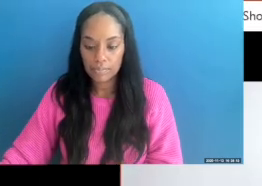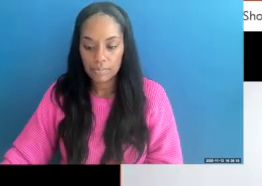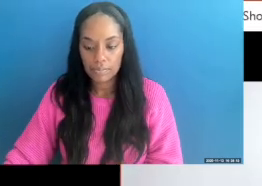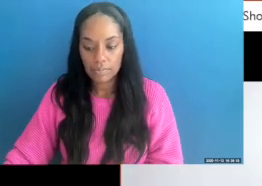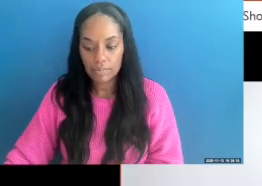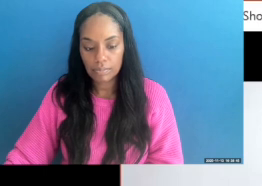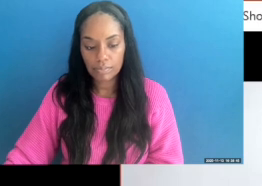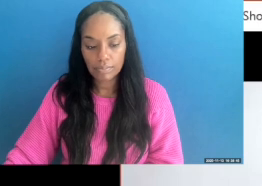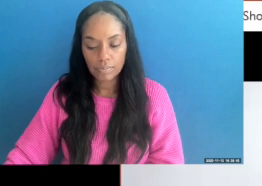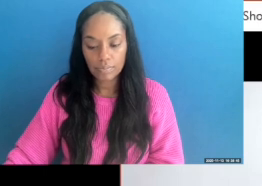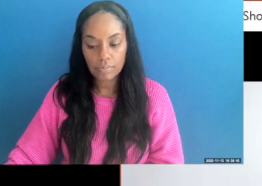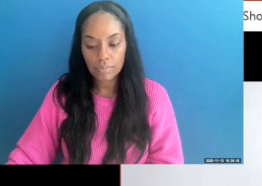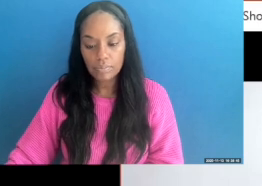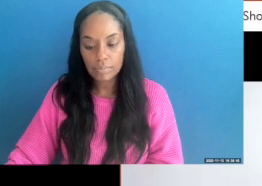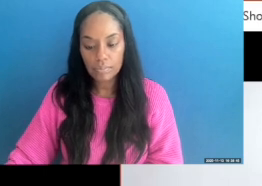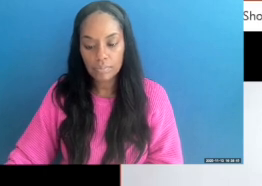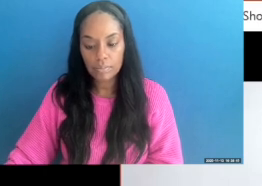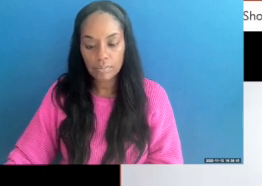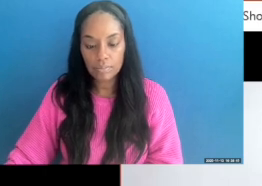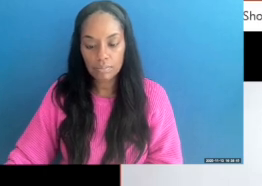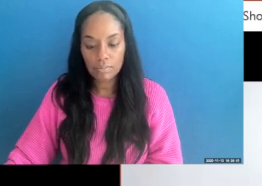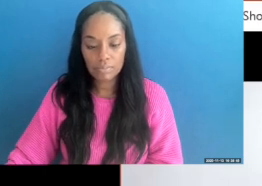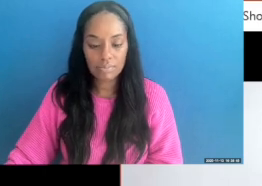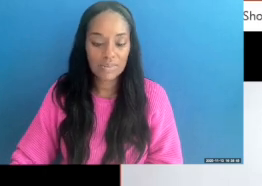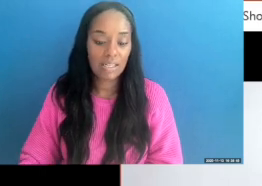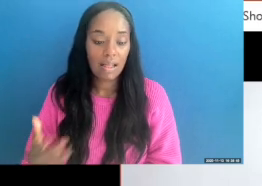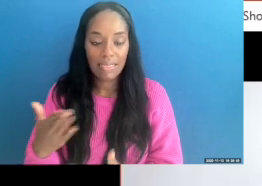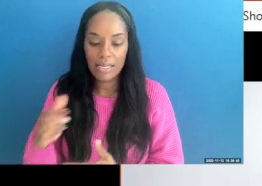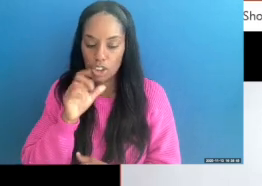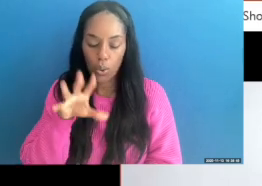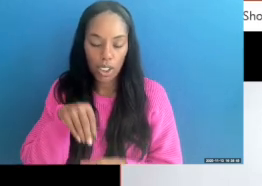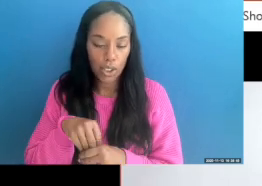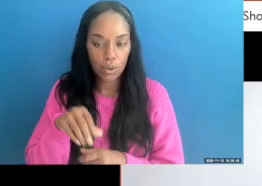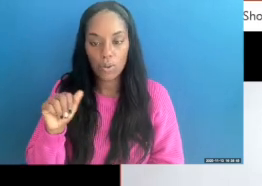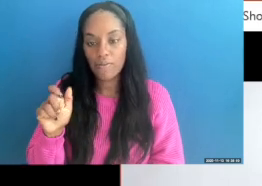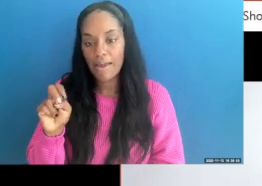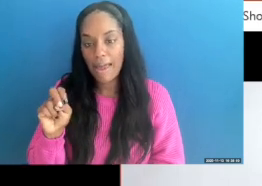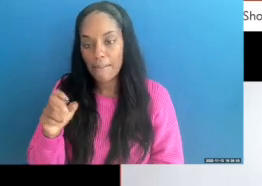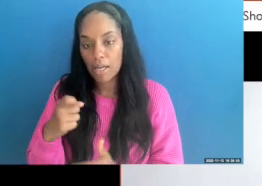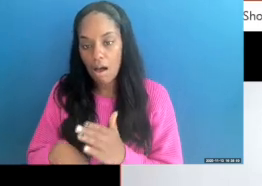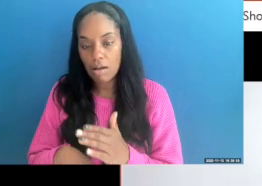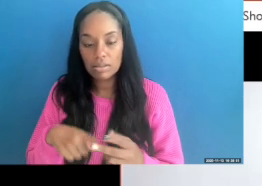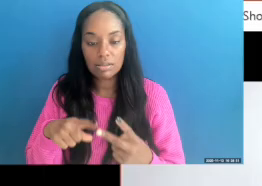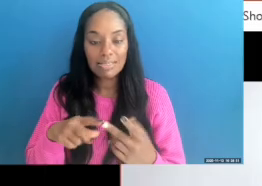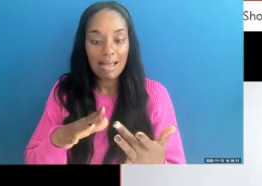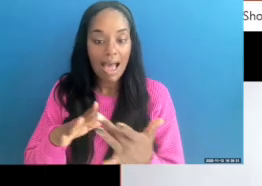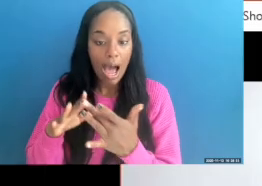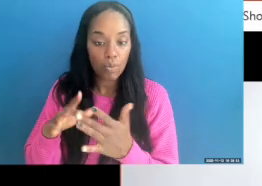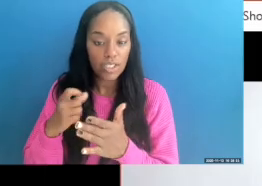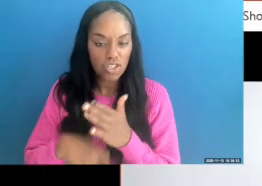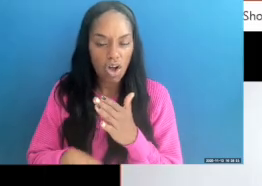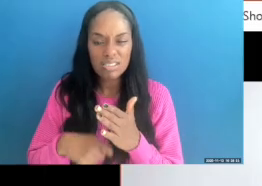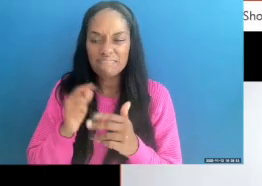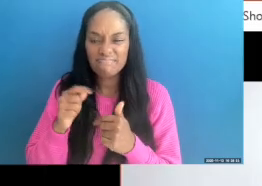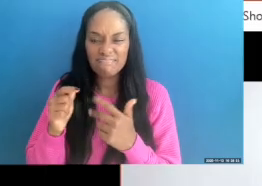so I'd say, again, those numbers also do not include things like administrative costs,